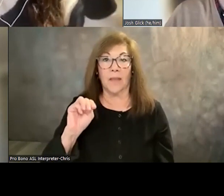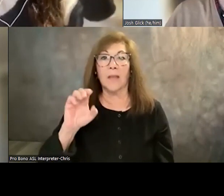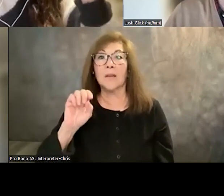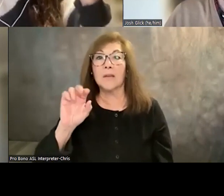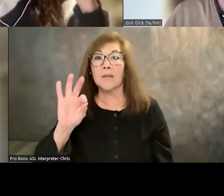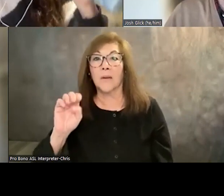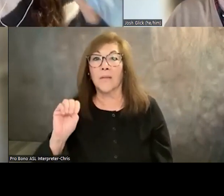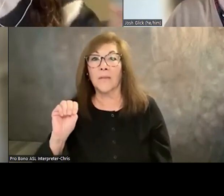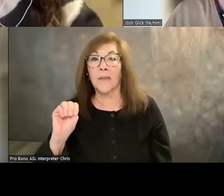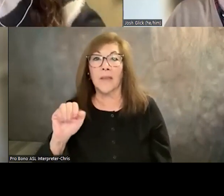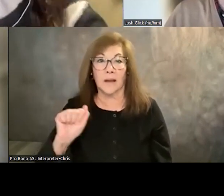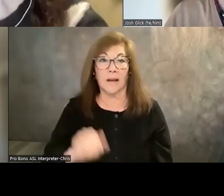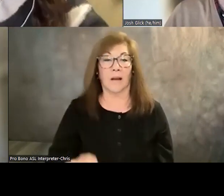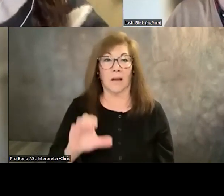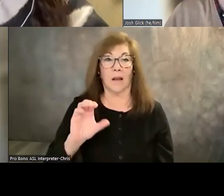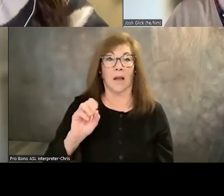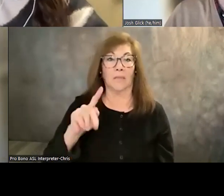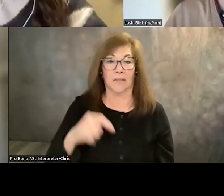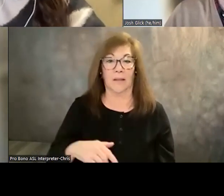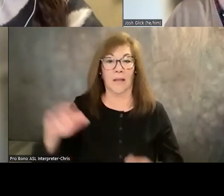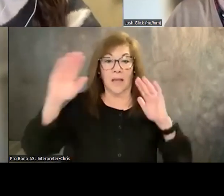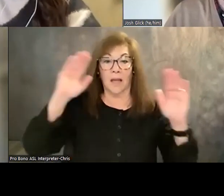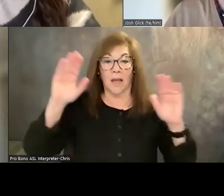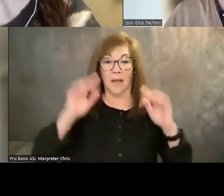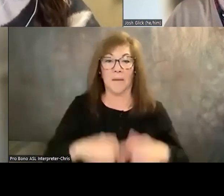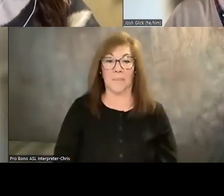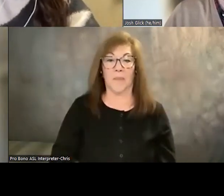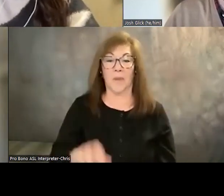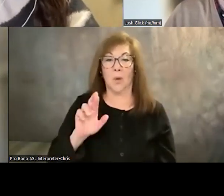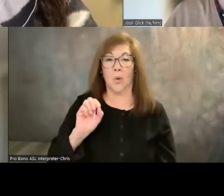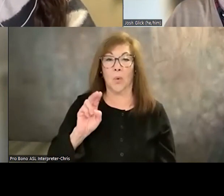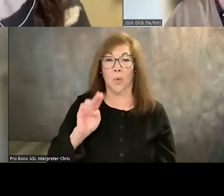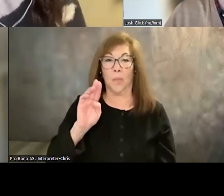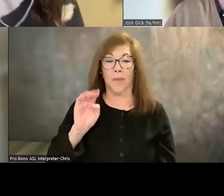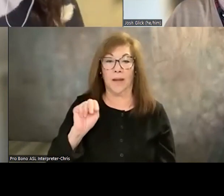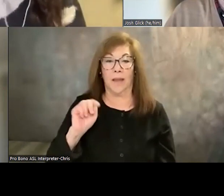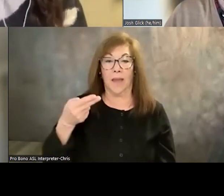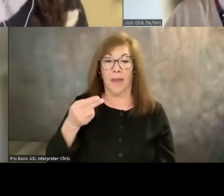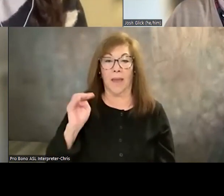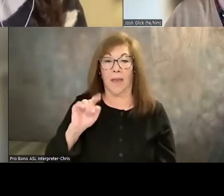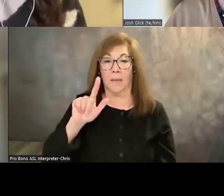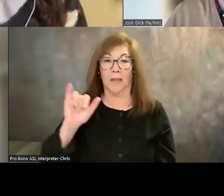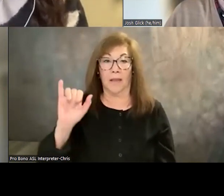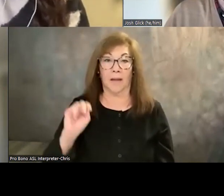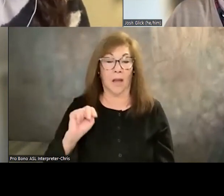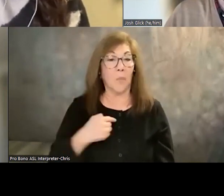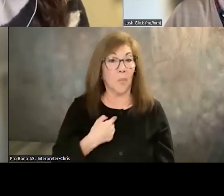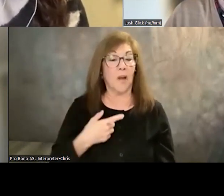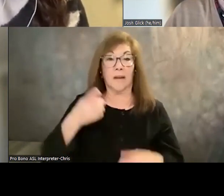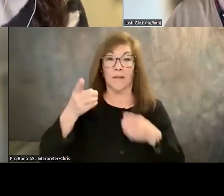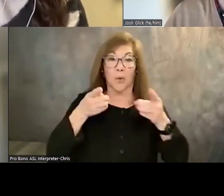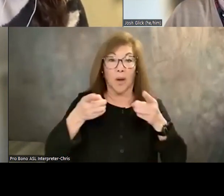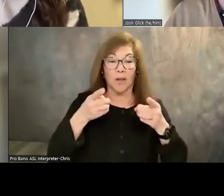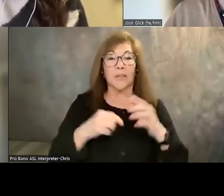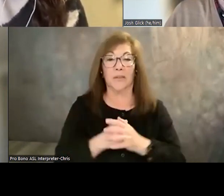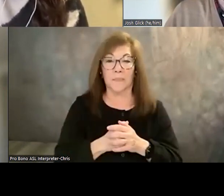what you do? Hi, so my name is Ruben Hamlin. I am one of the directors of Another Body,